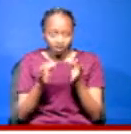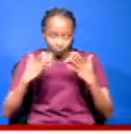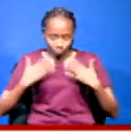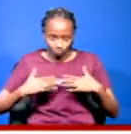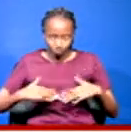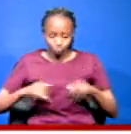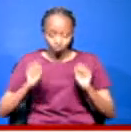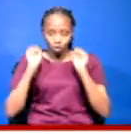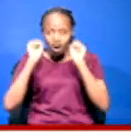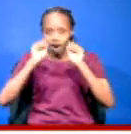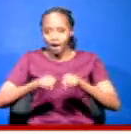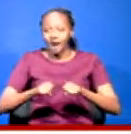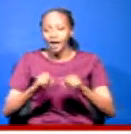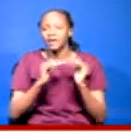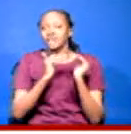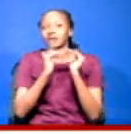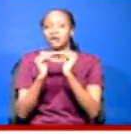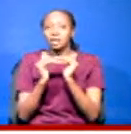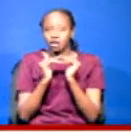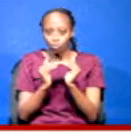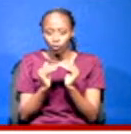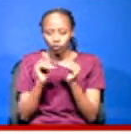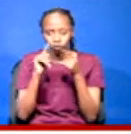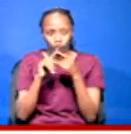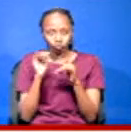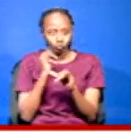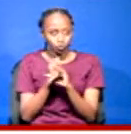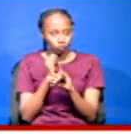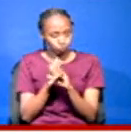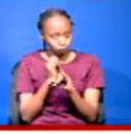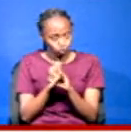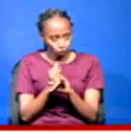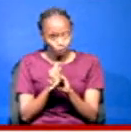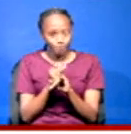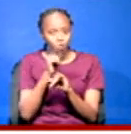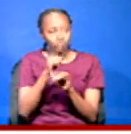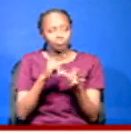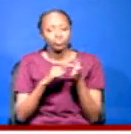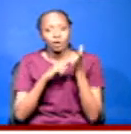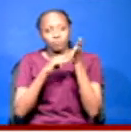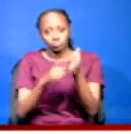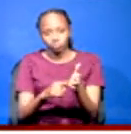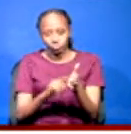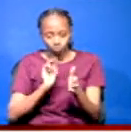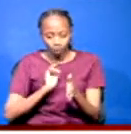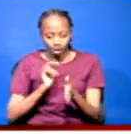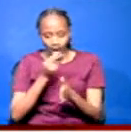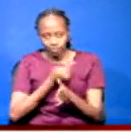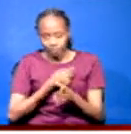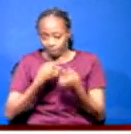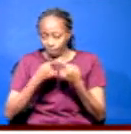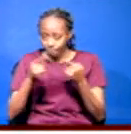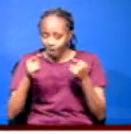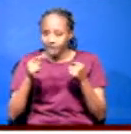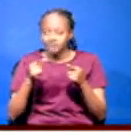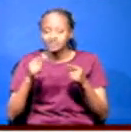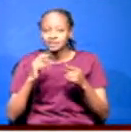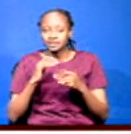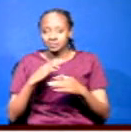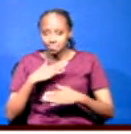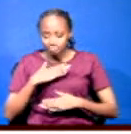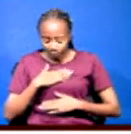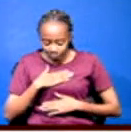is also equal to the job that you have set out for us. Therefore, sir, I would like to congratulate